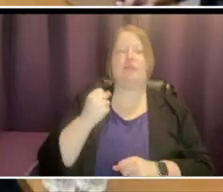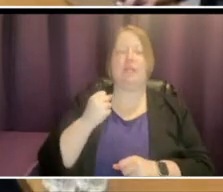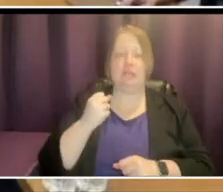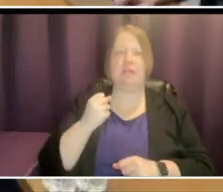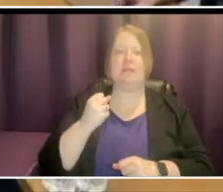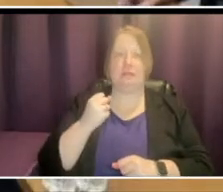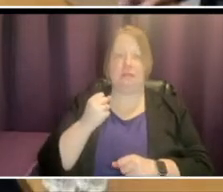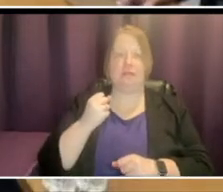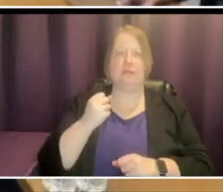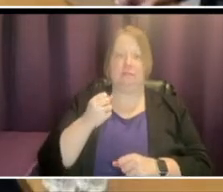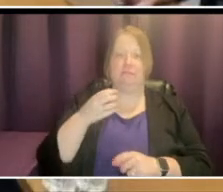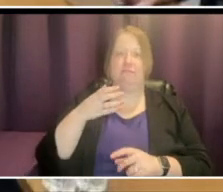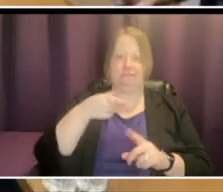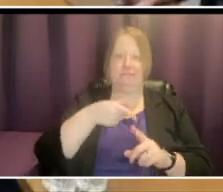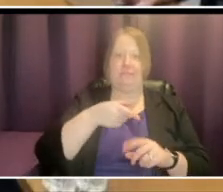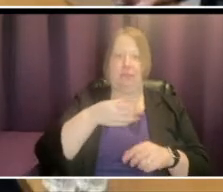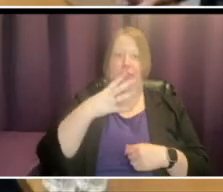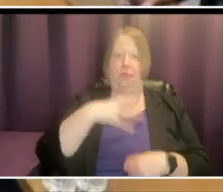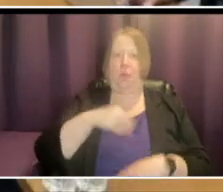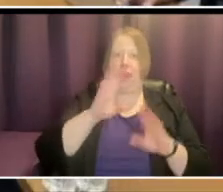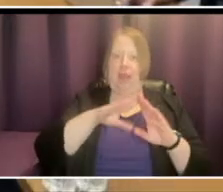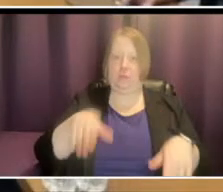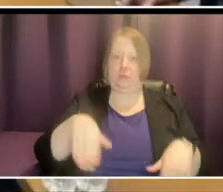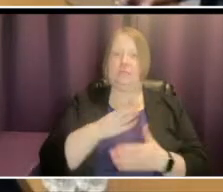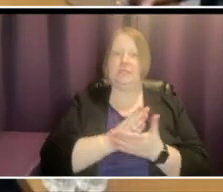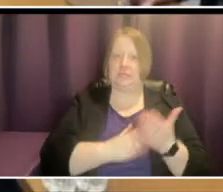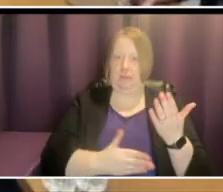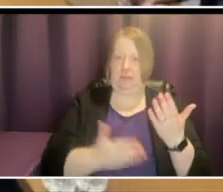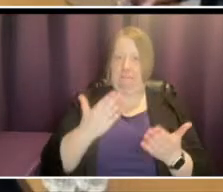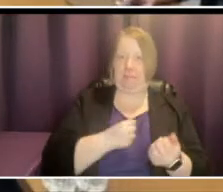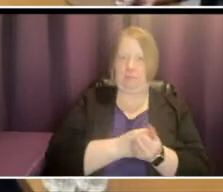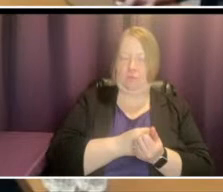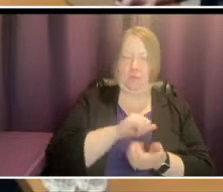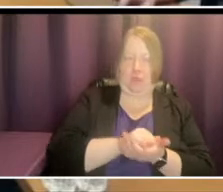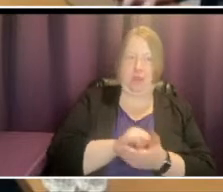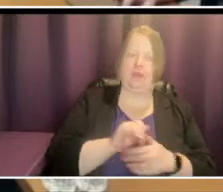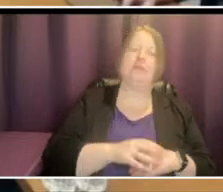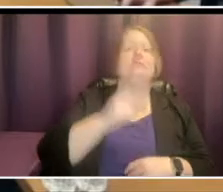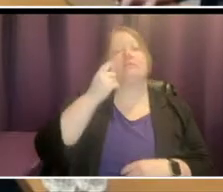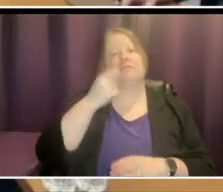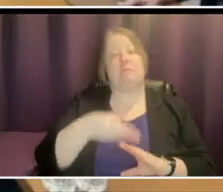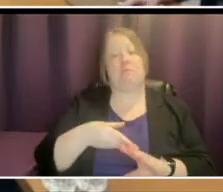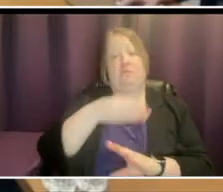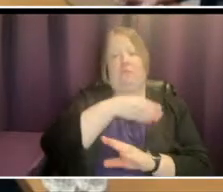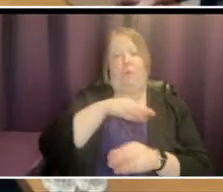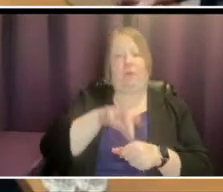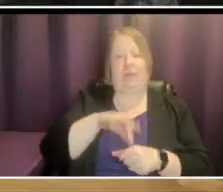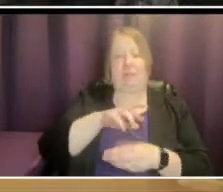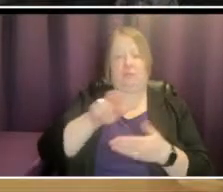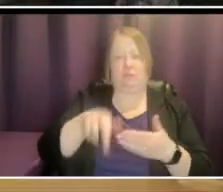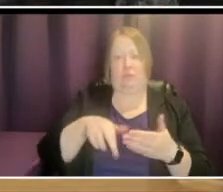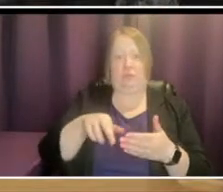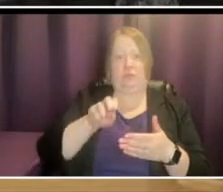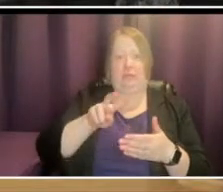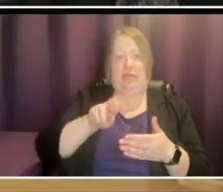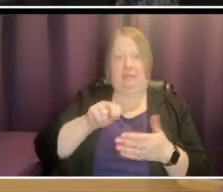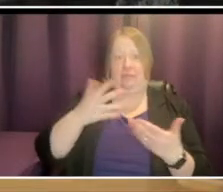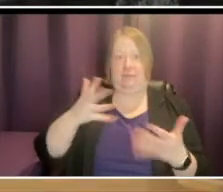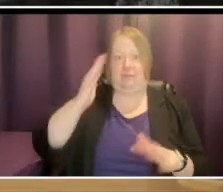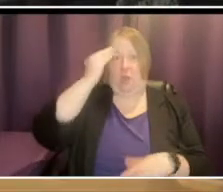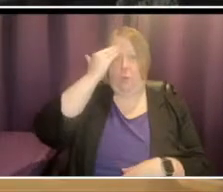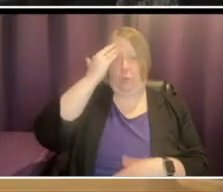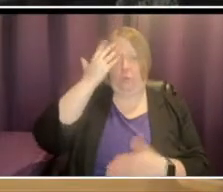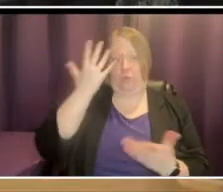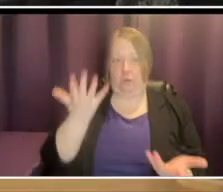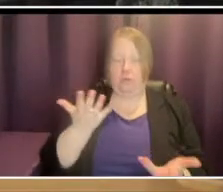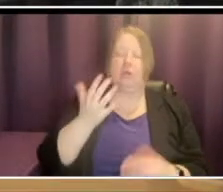within the White House that some might push for. And this is prior to the election results being known. And